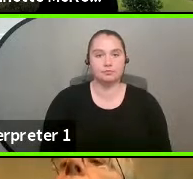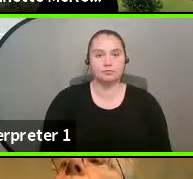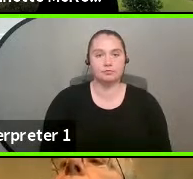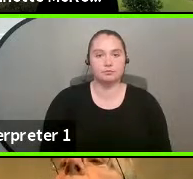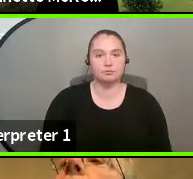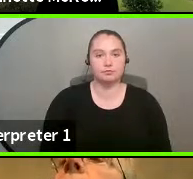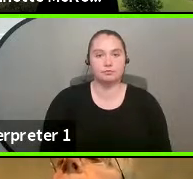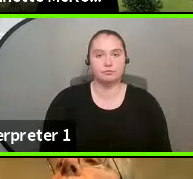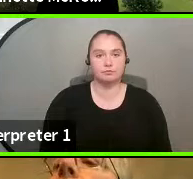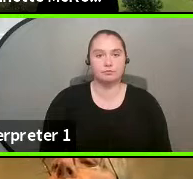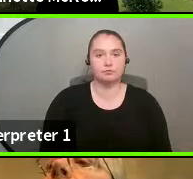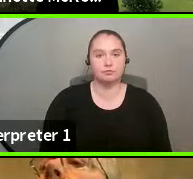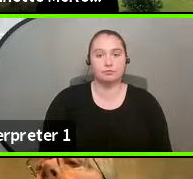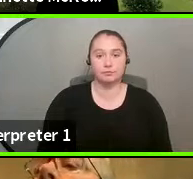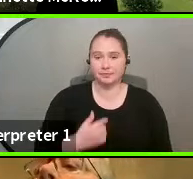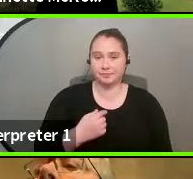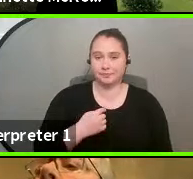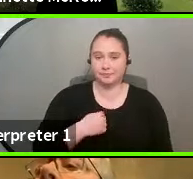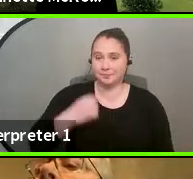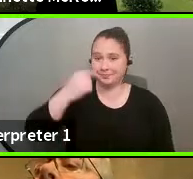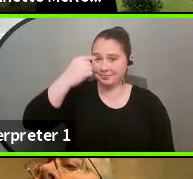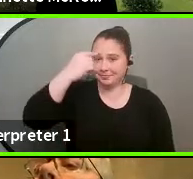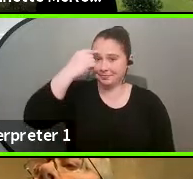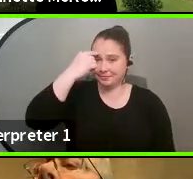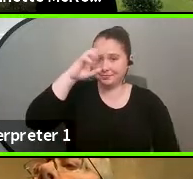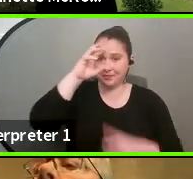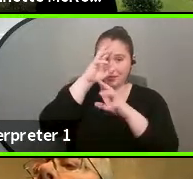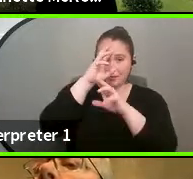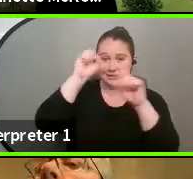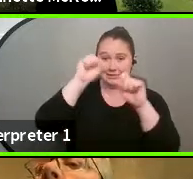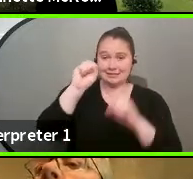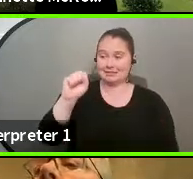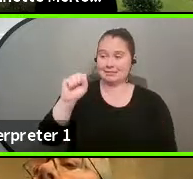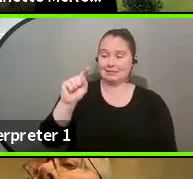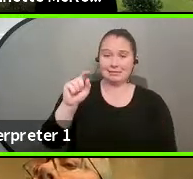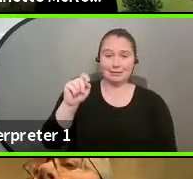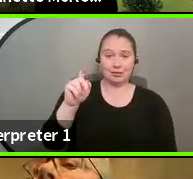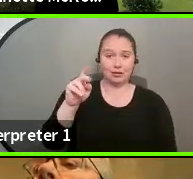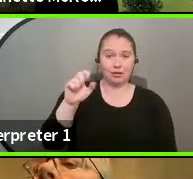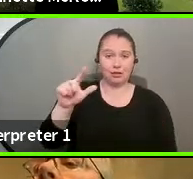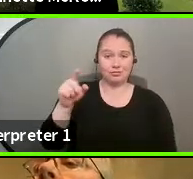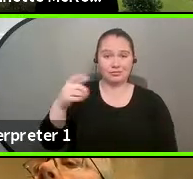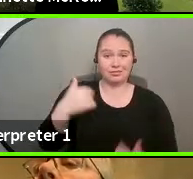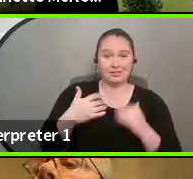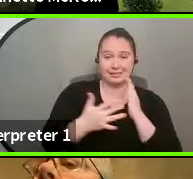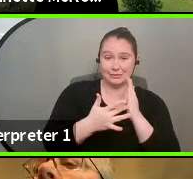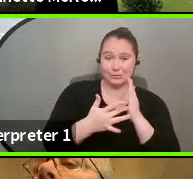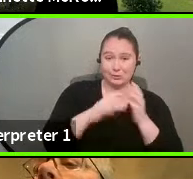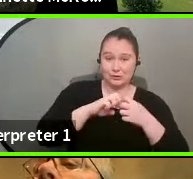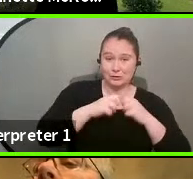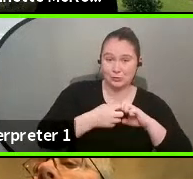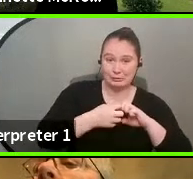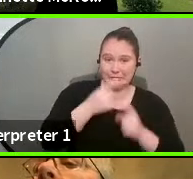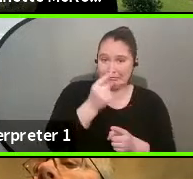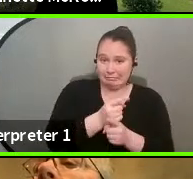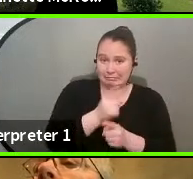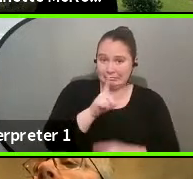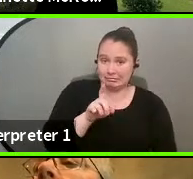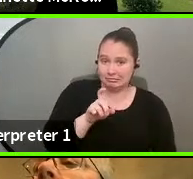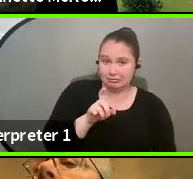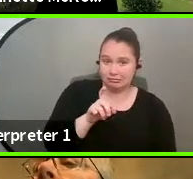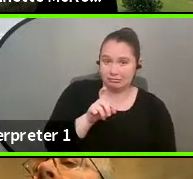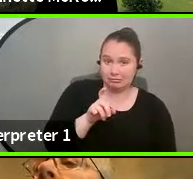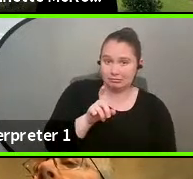I think our board president is having some technical issues. Is that right?